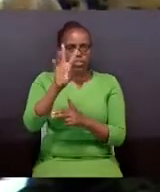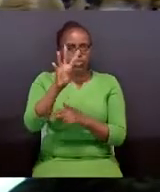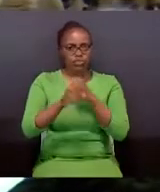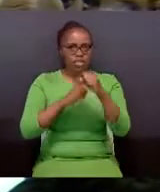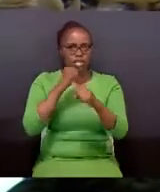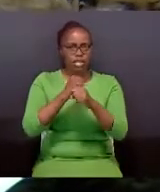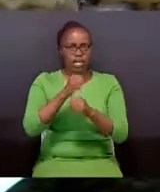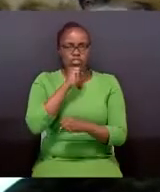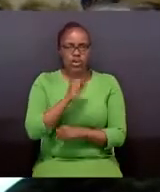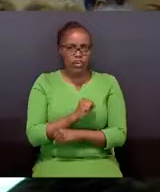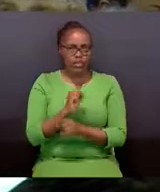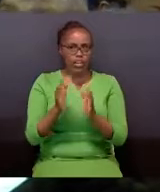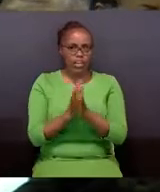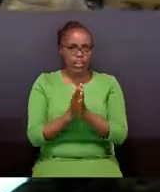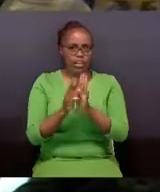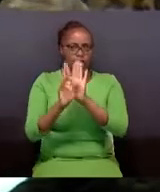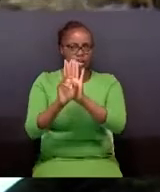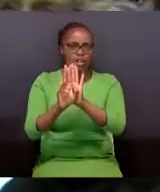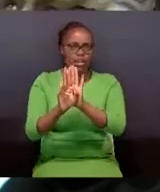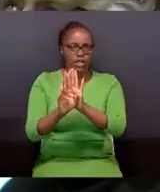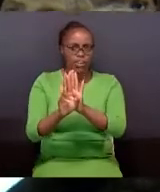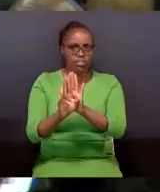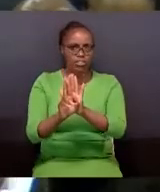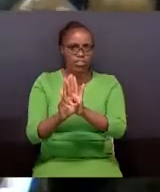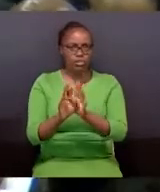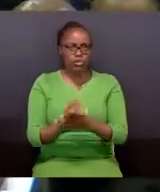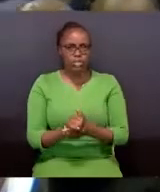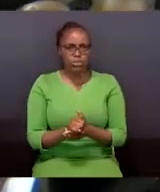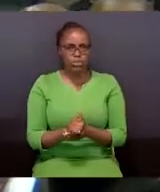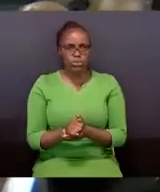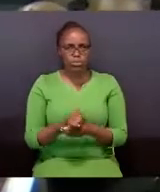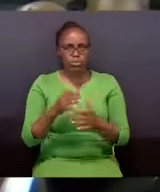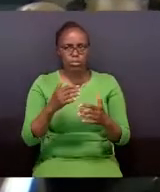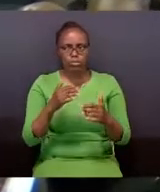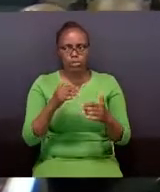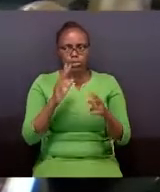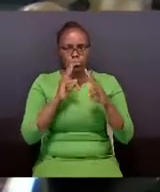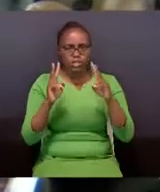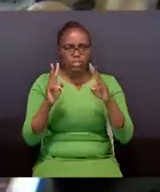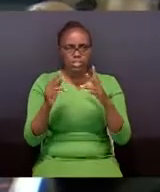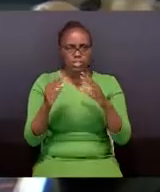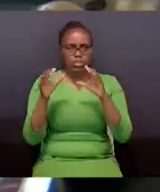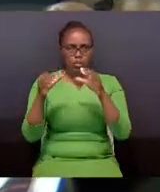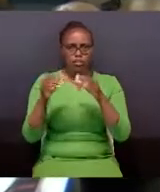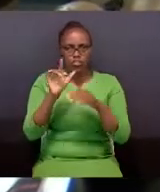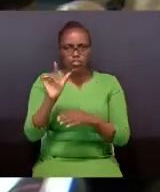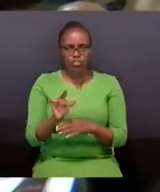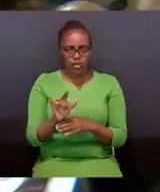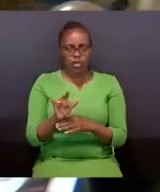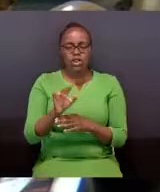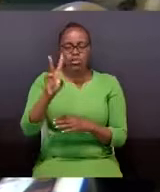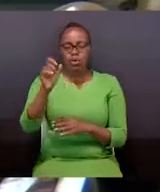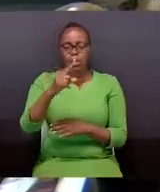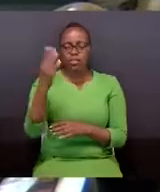old, Norwegian, and here representing the European Business Chamber of Rwanda. When I came here 2 months ago,